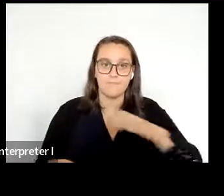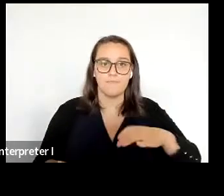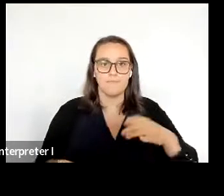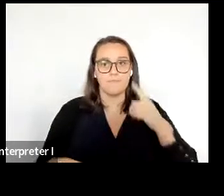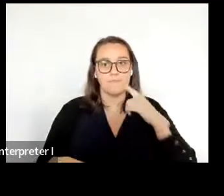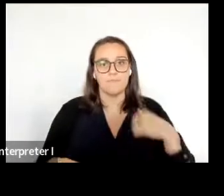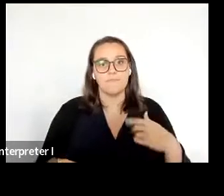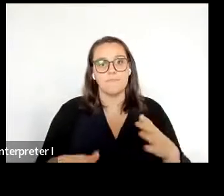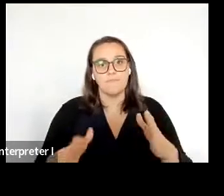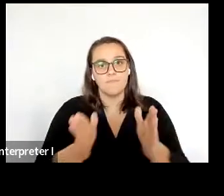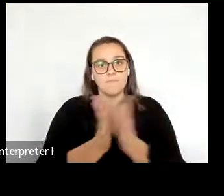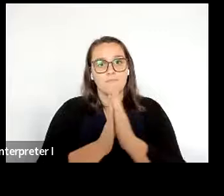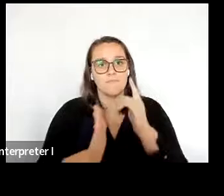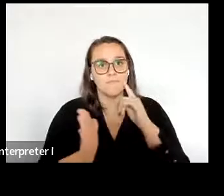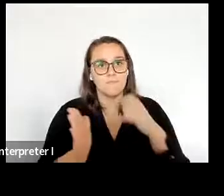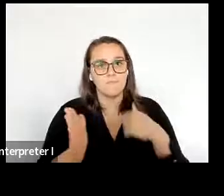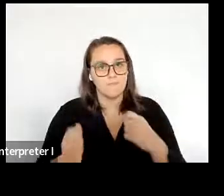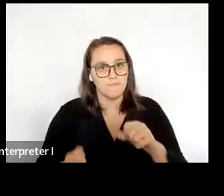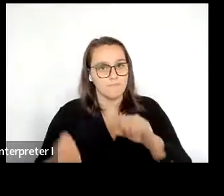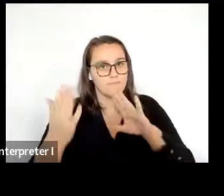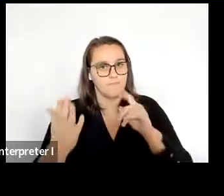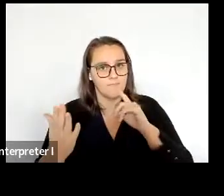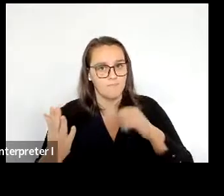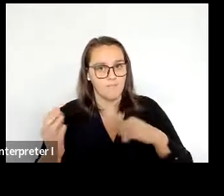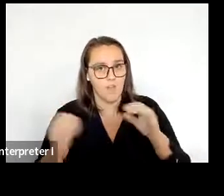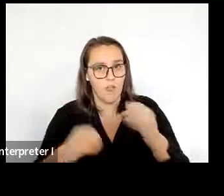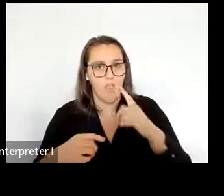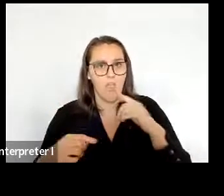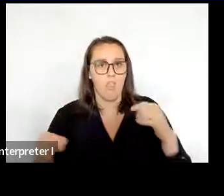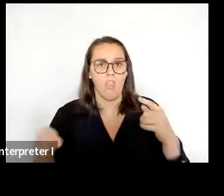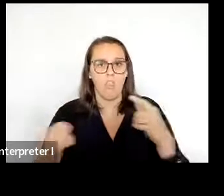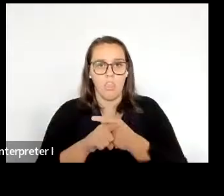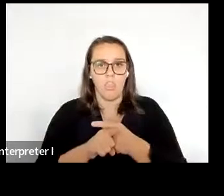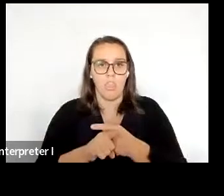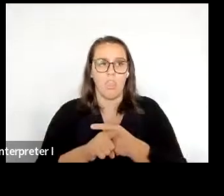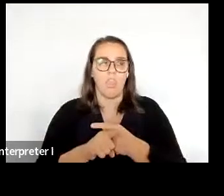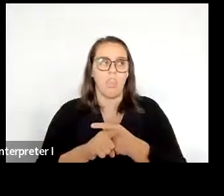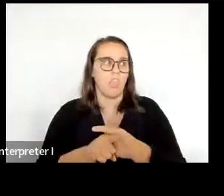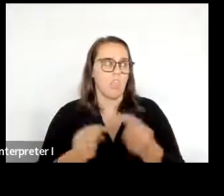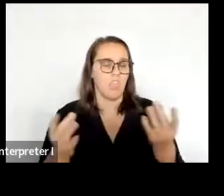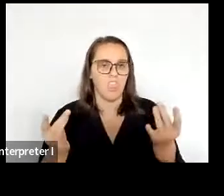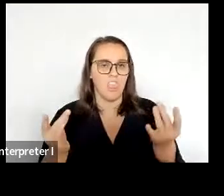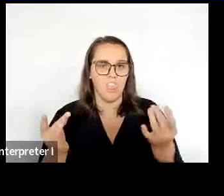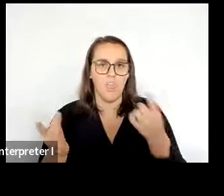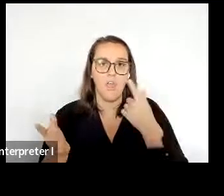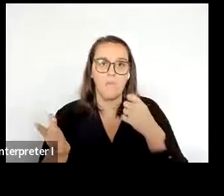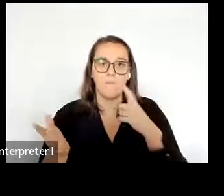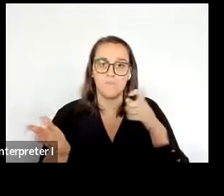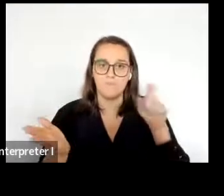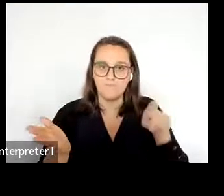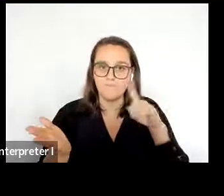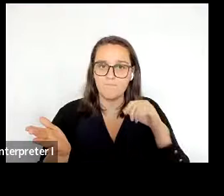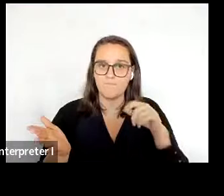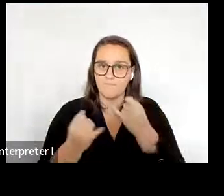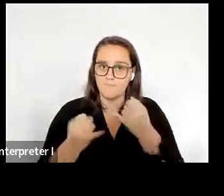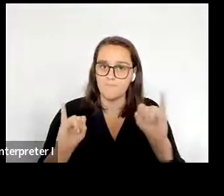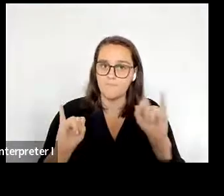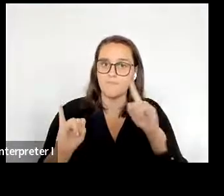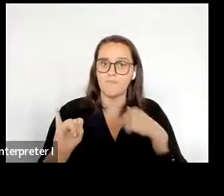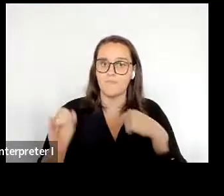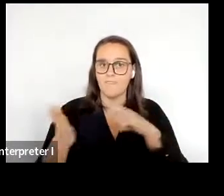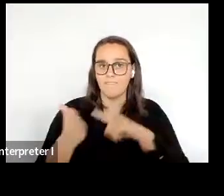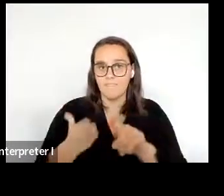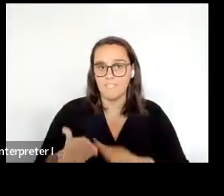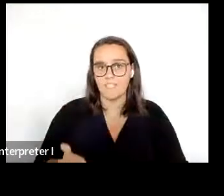investigation presented his office with an inherent conflict with their statutory requirement to conduct independent